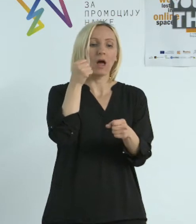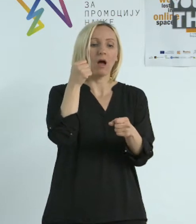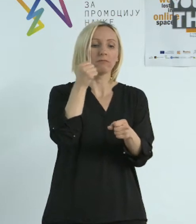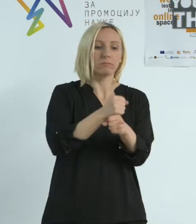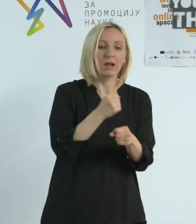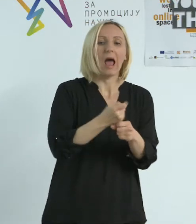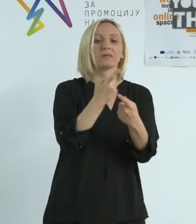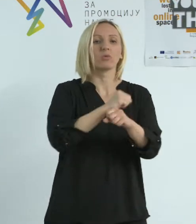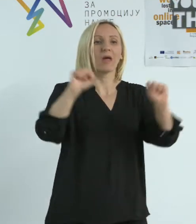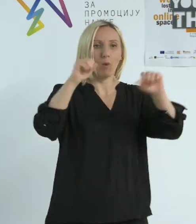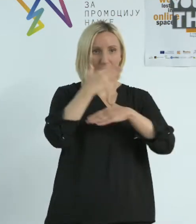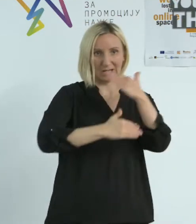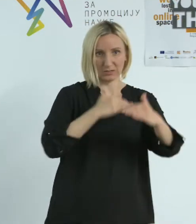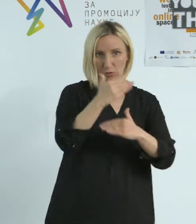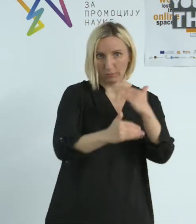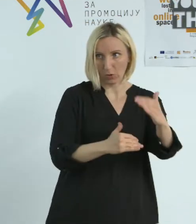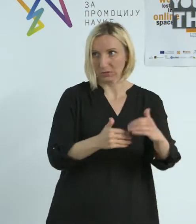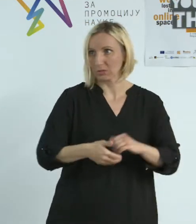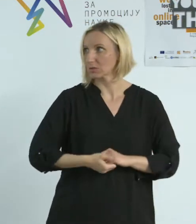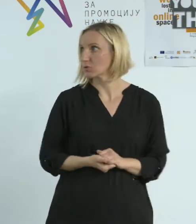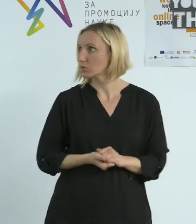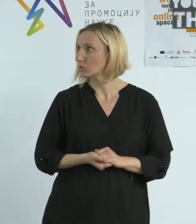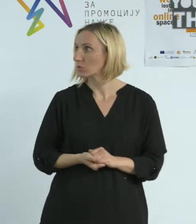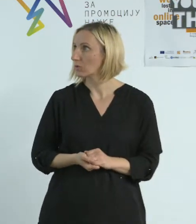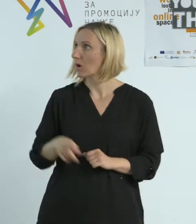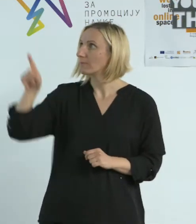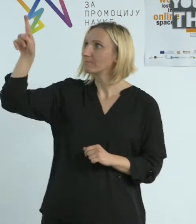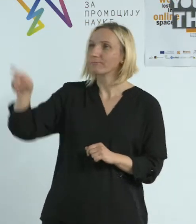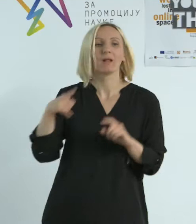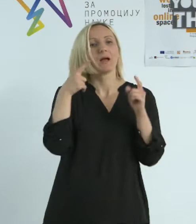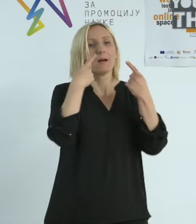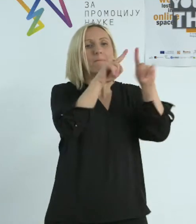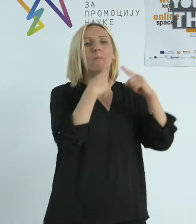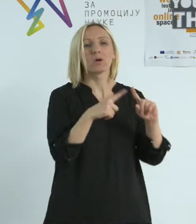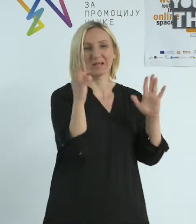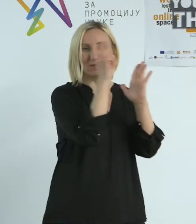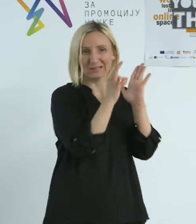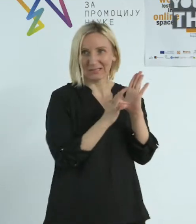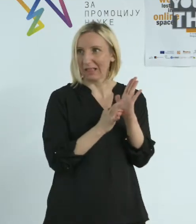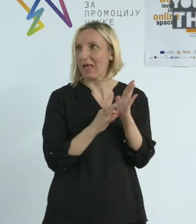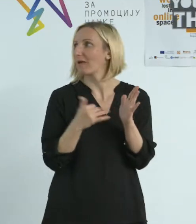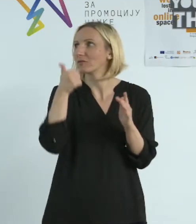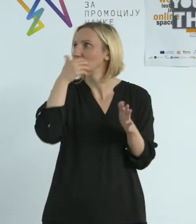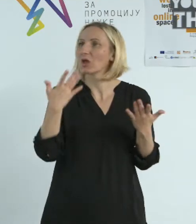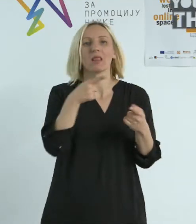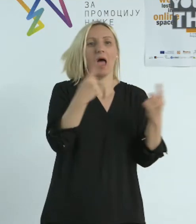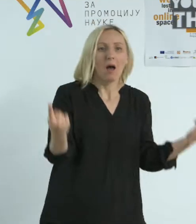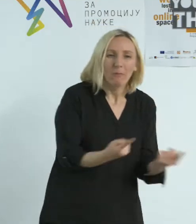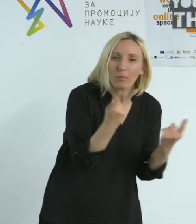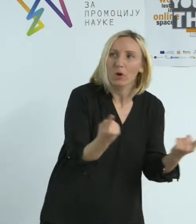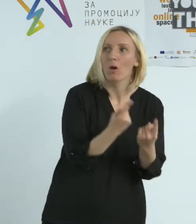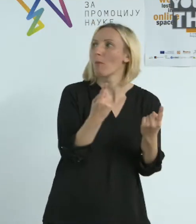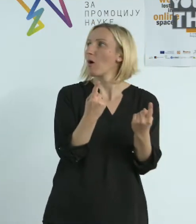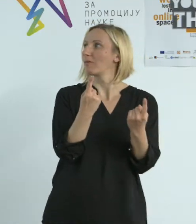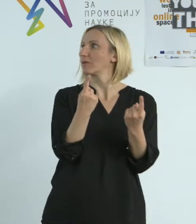participation. And we have written here some specific objectives, like to promote active citizenship among